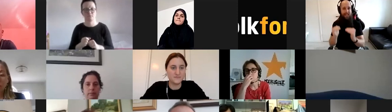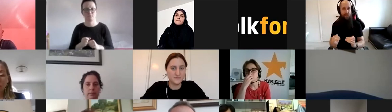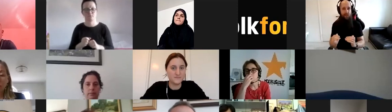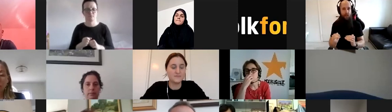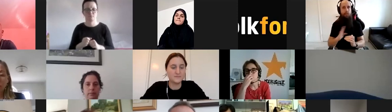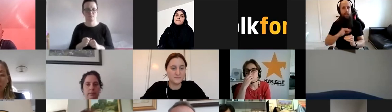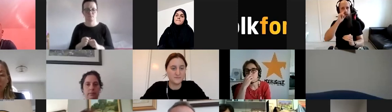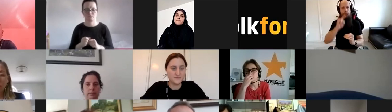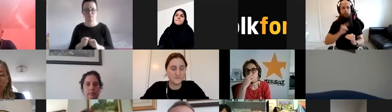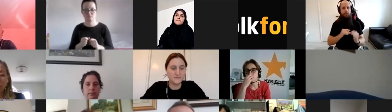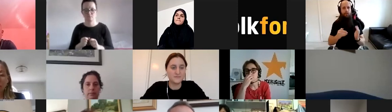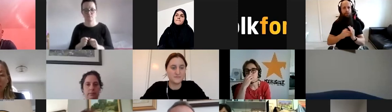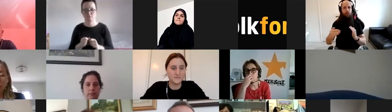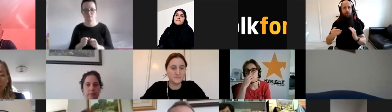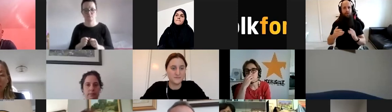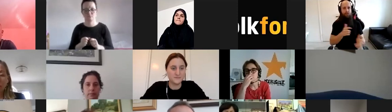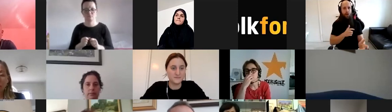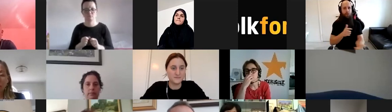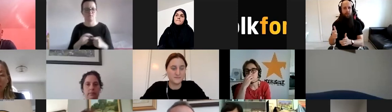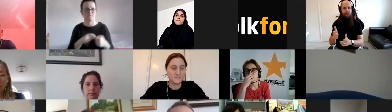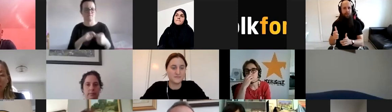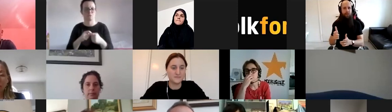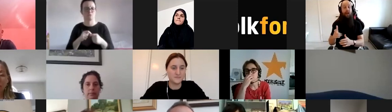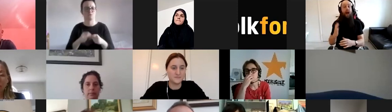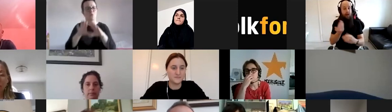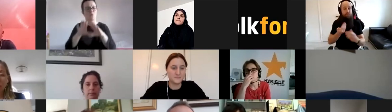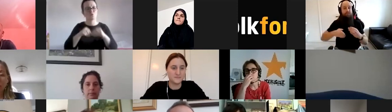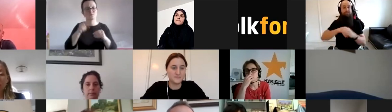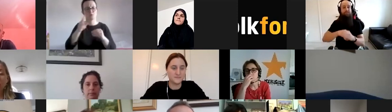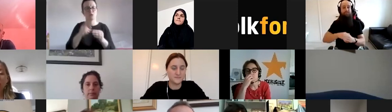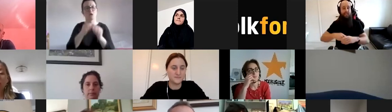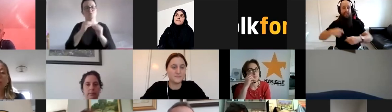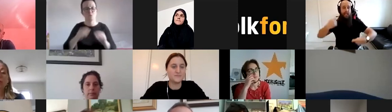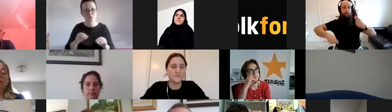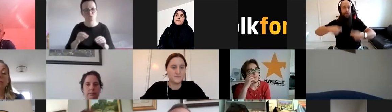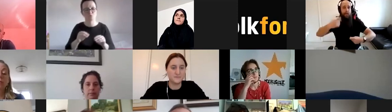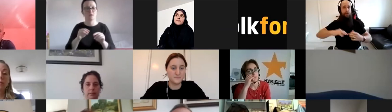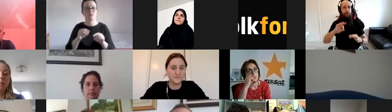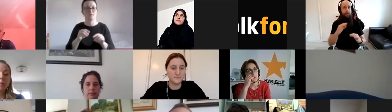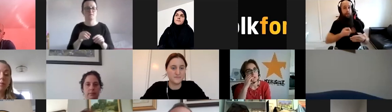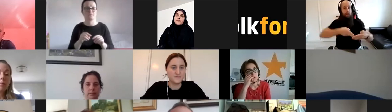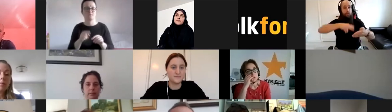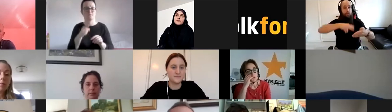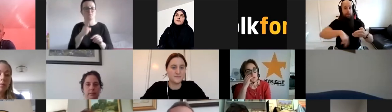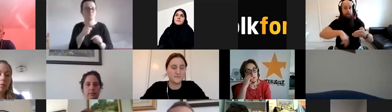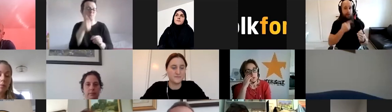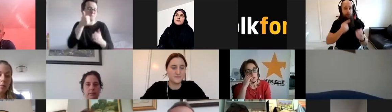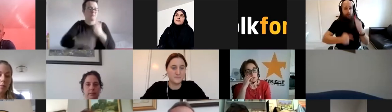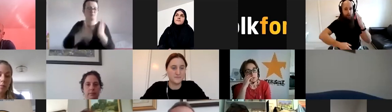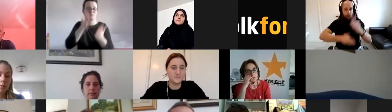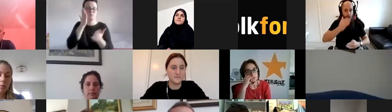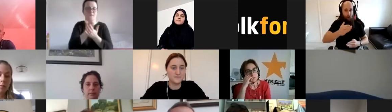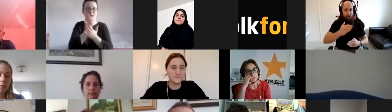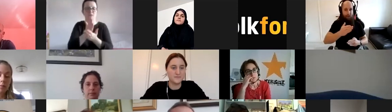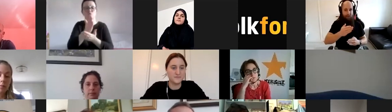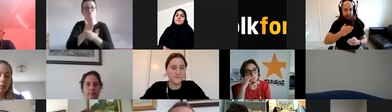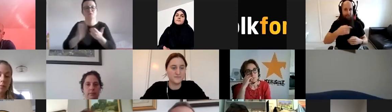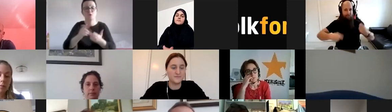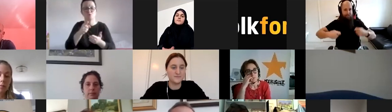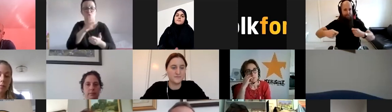activities for the adoption of the agreement. And for the first time, they were